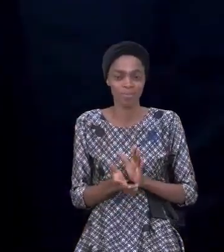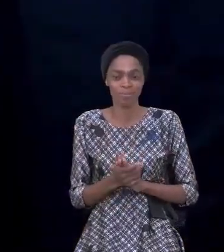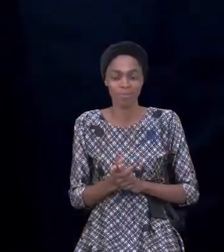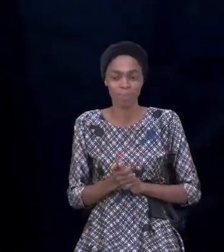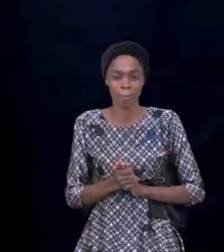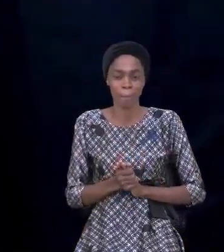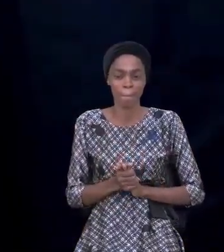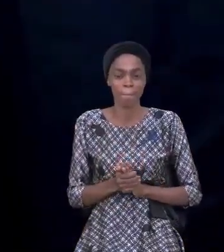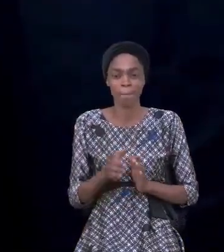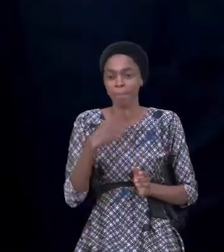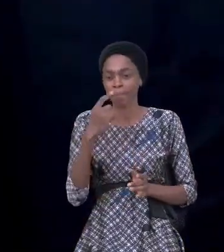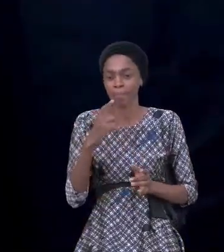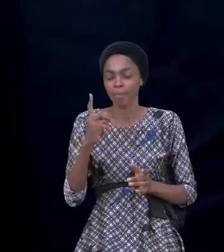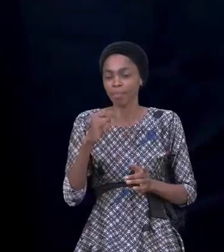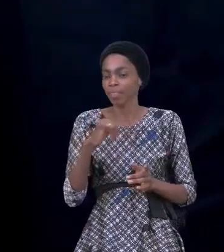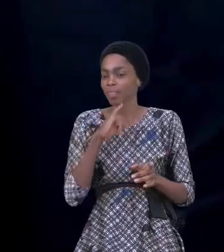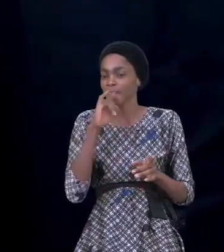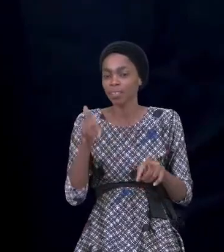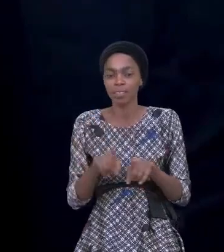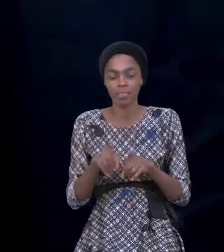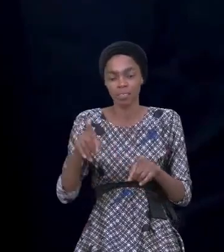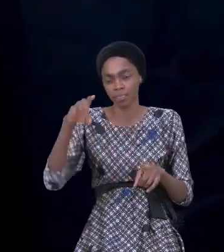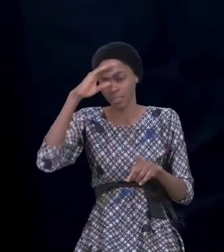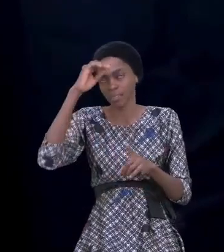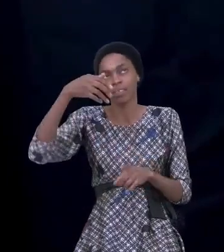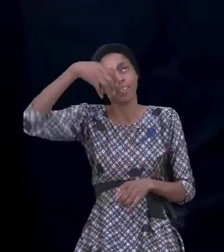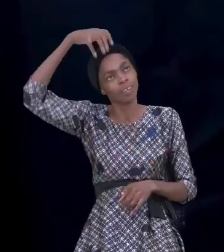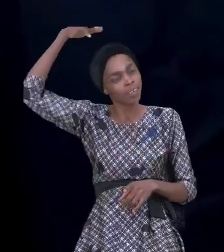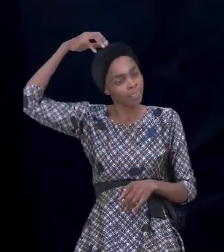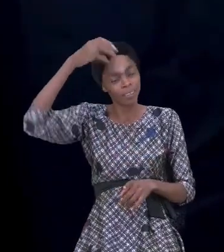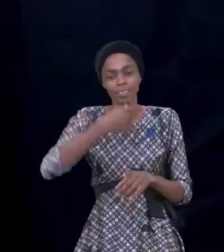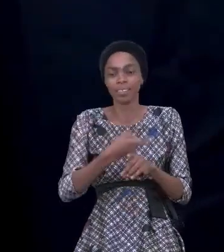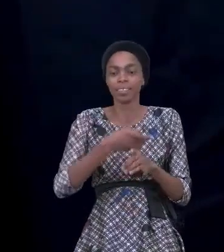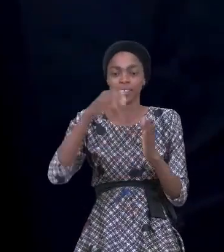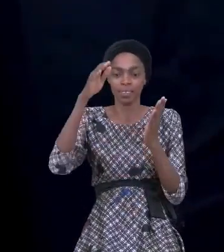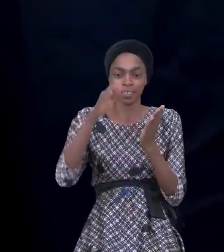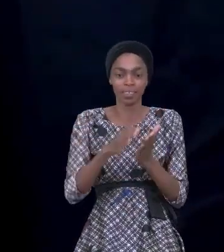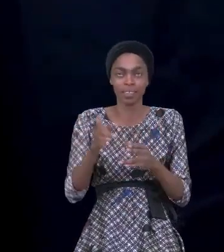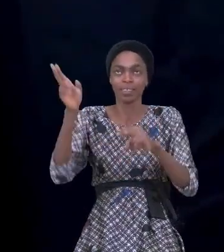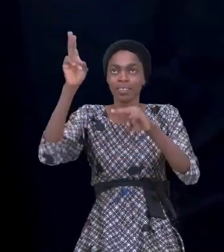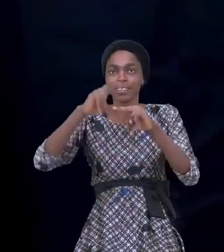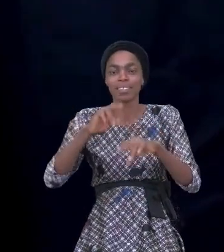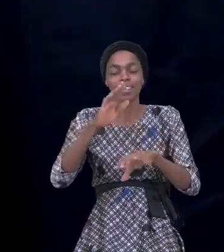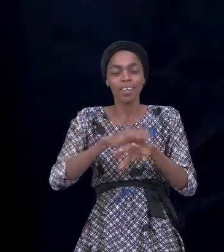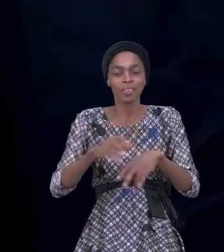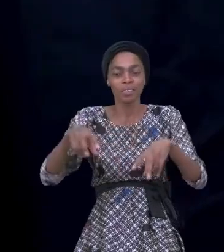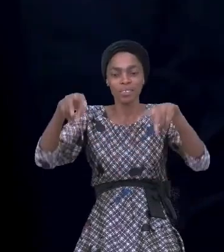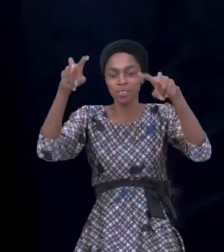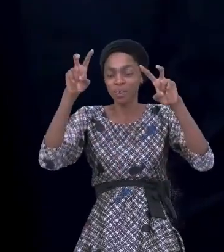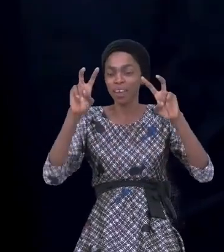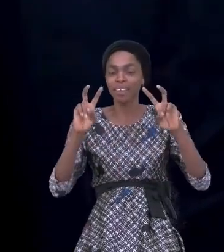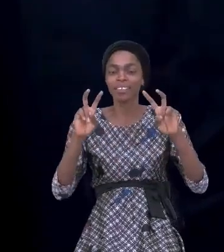praise. Who is like him, the lion and the lamb, seated on the